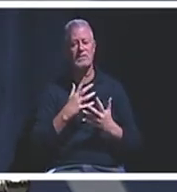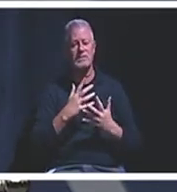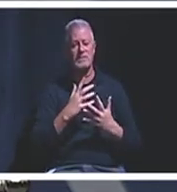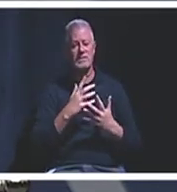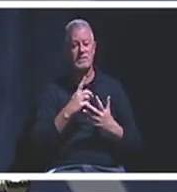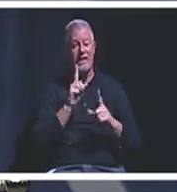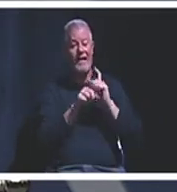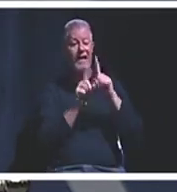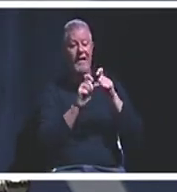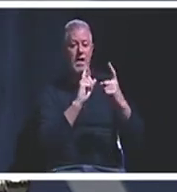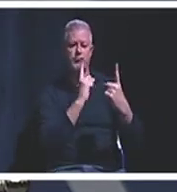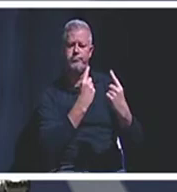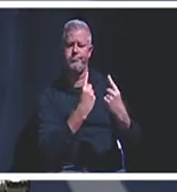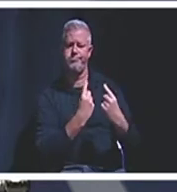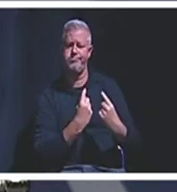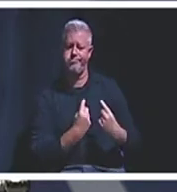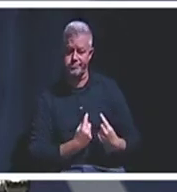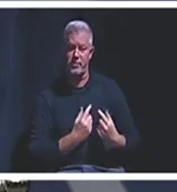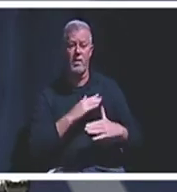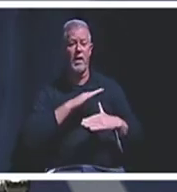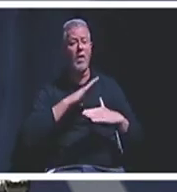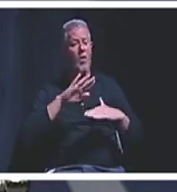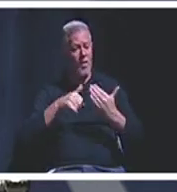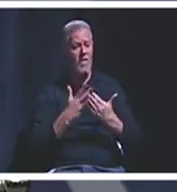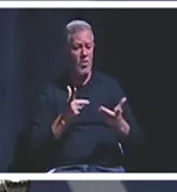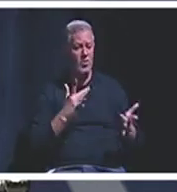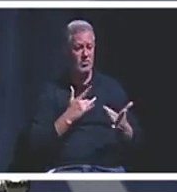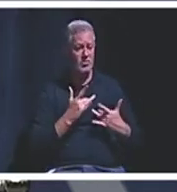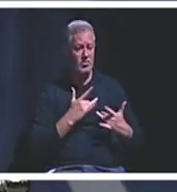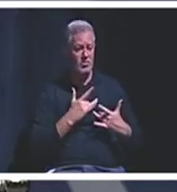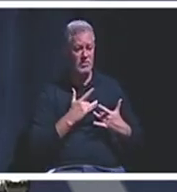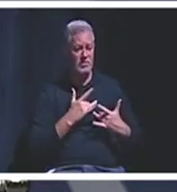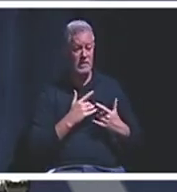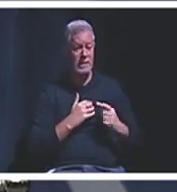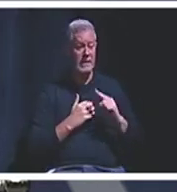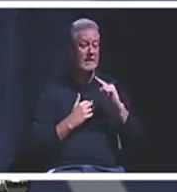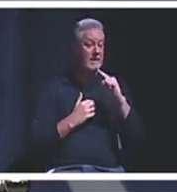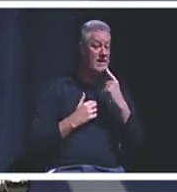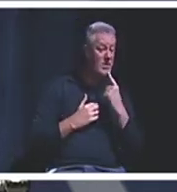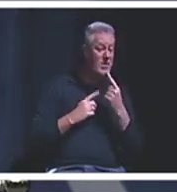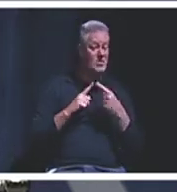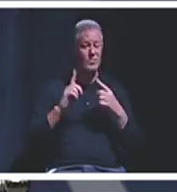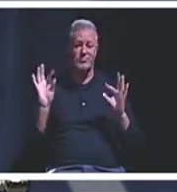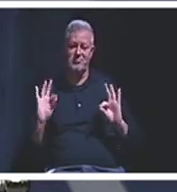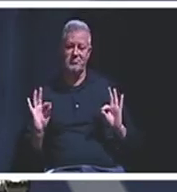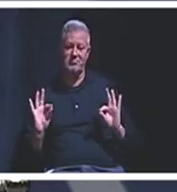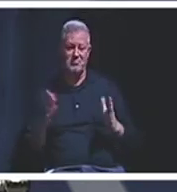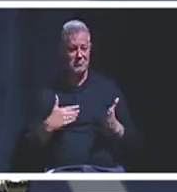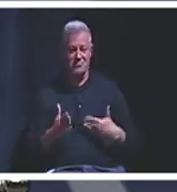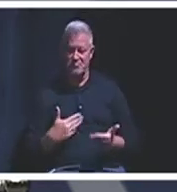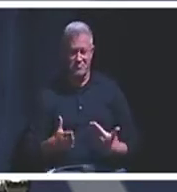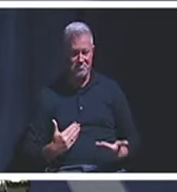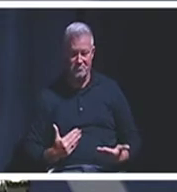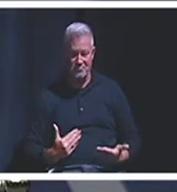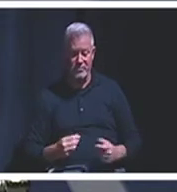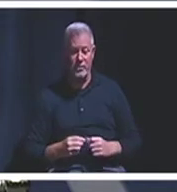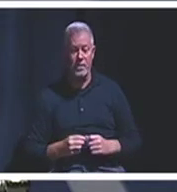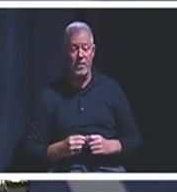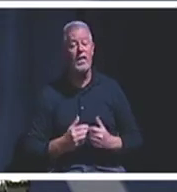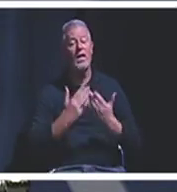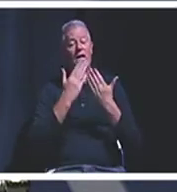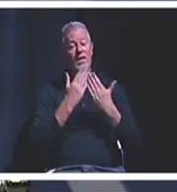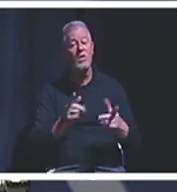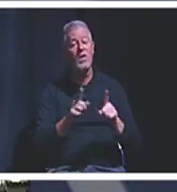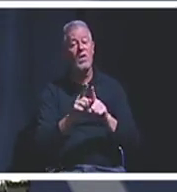our questions and dealing with our concerns, from the most serious to the most trivial. Thank you also,